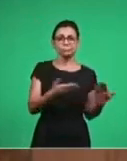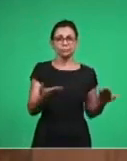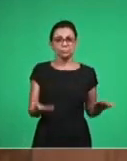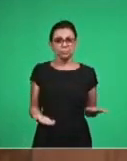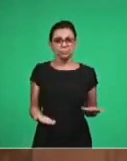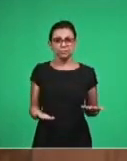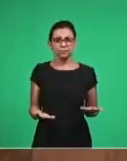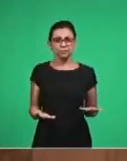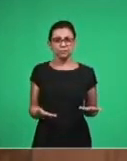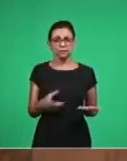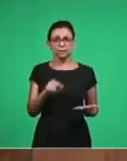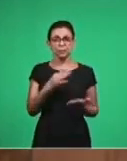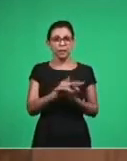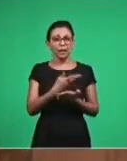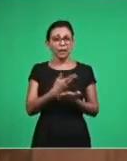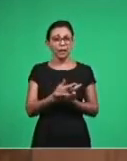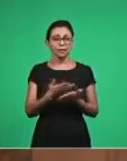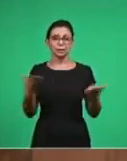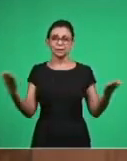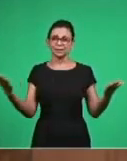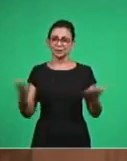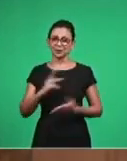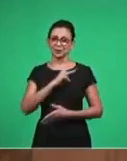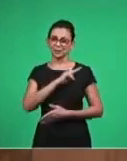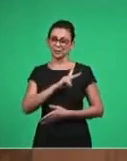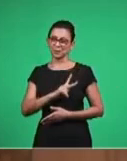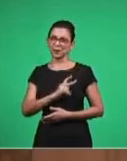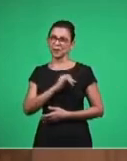he died. Man dies.